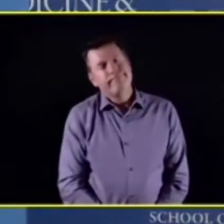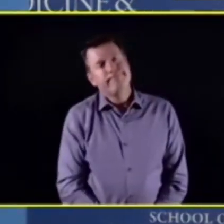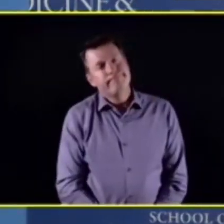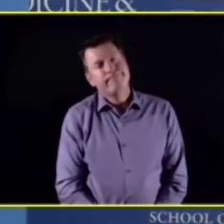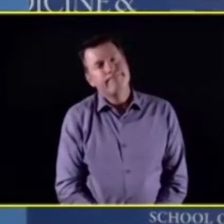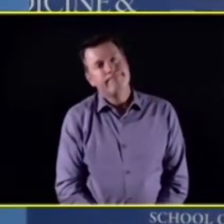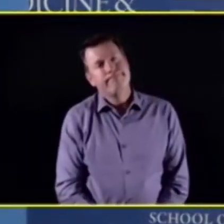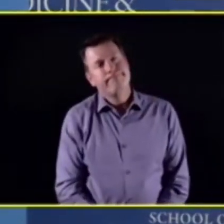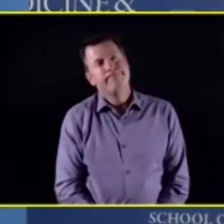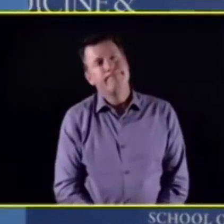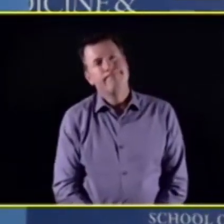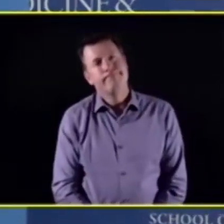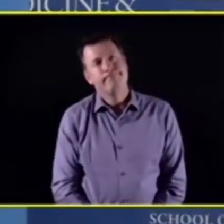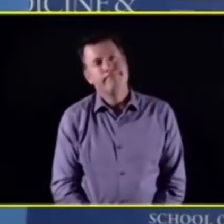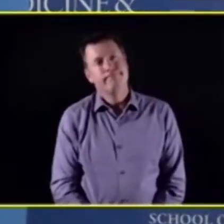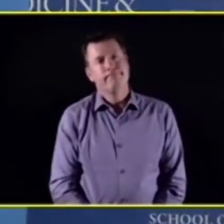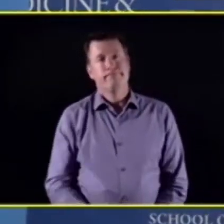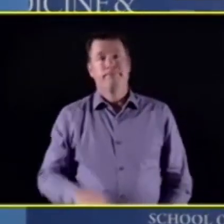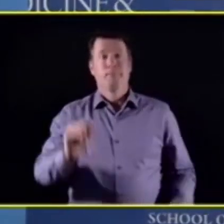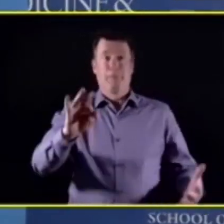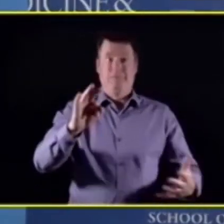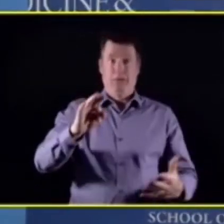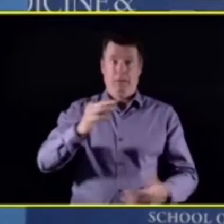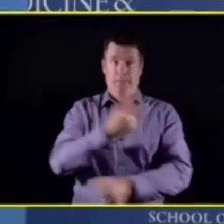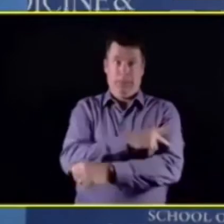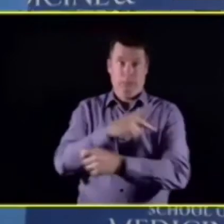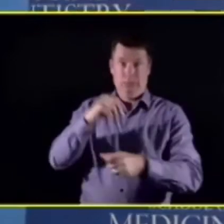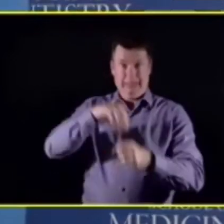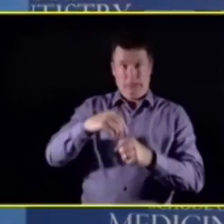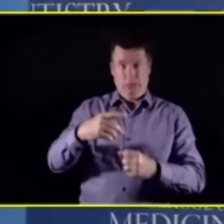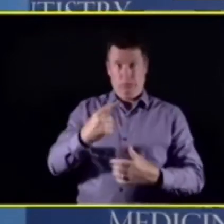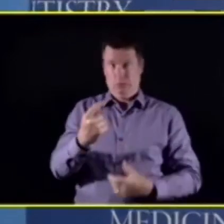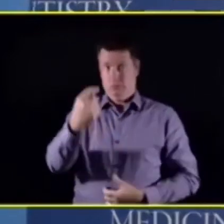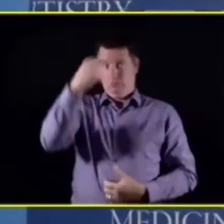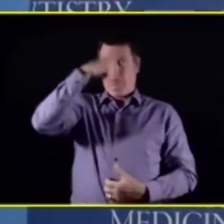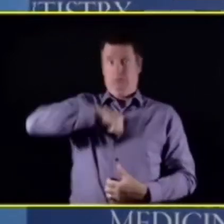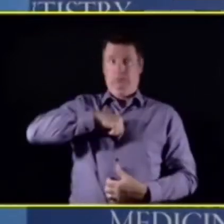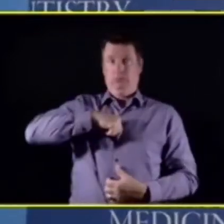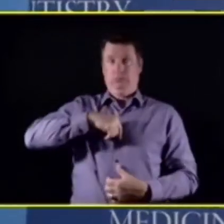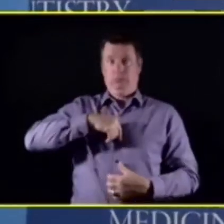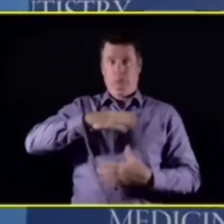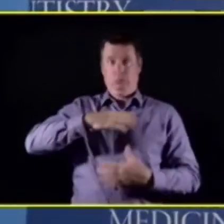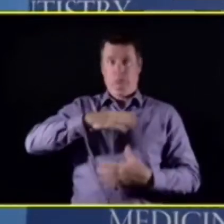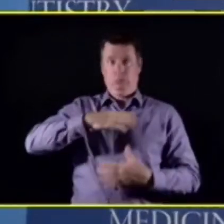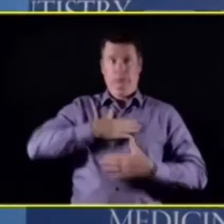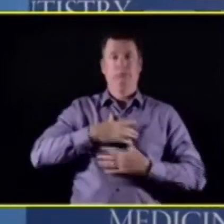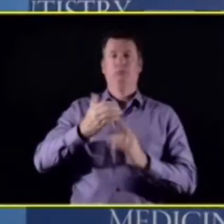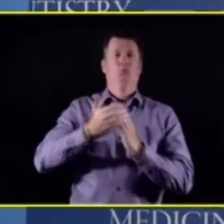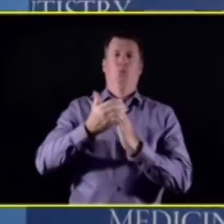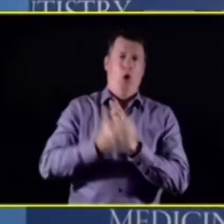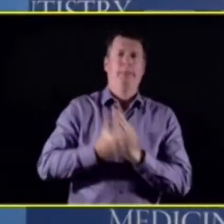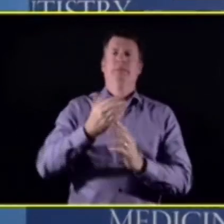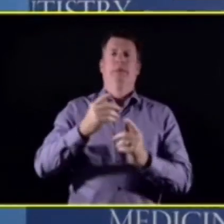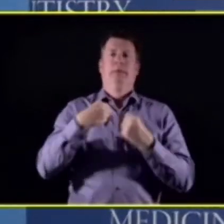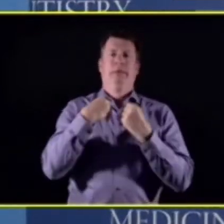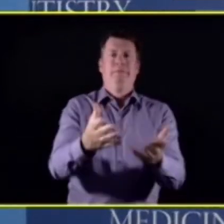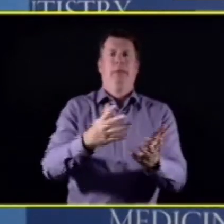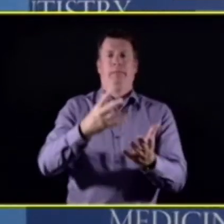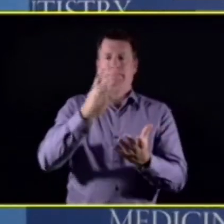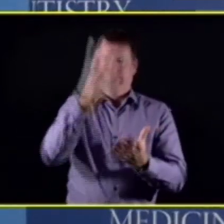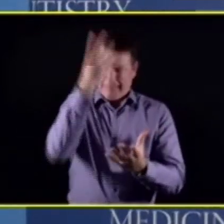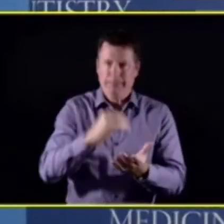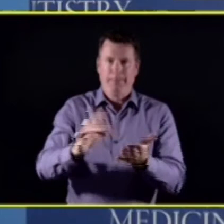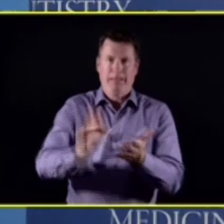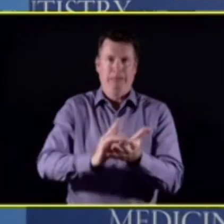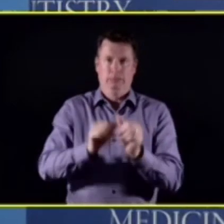always, we have to use anesthesia to initiate the process of getting the breathing tube in. And then thereafter,